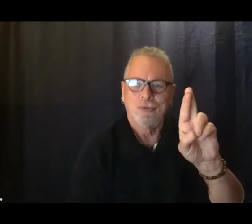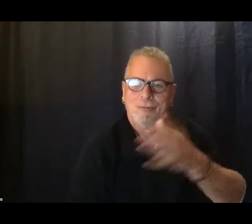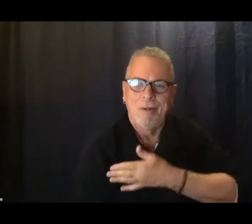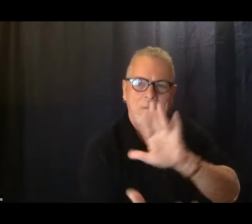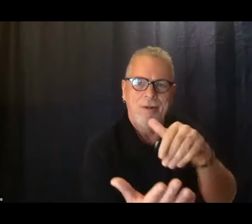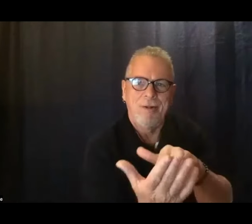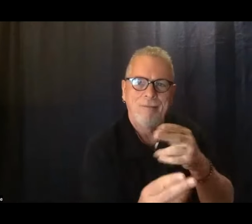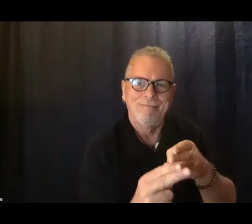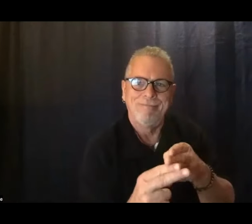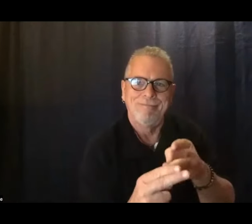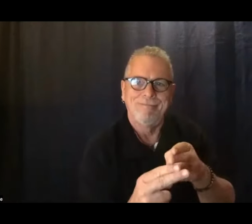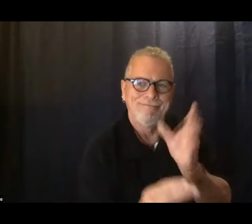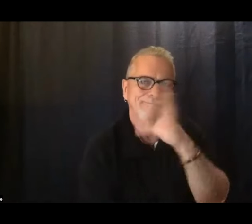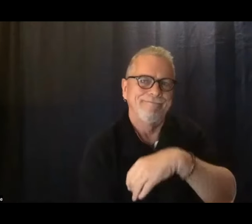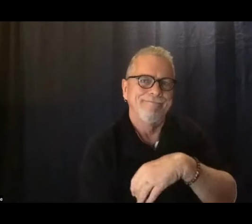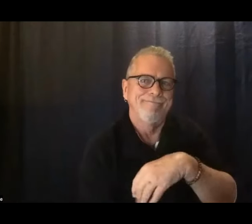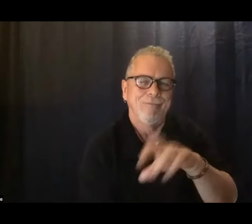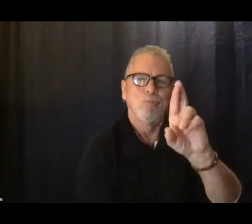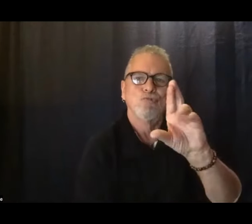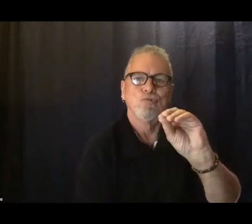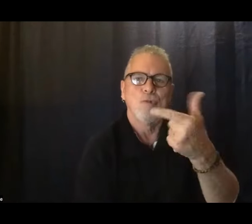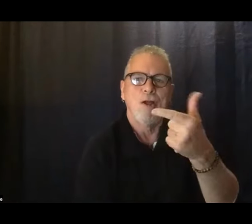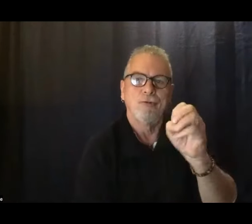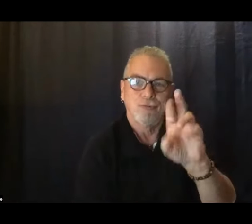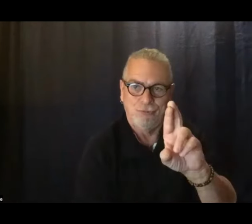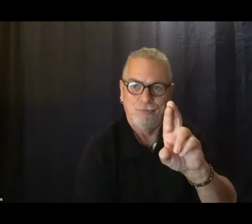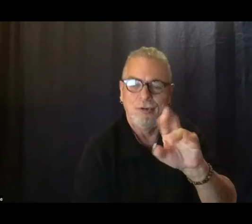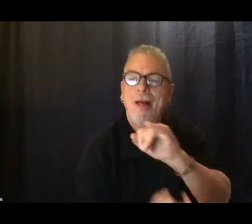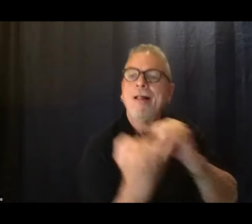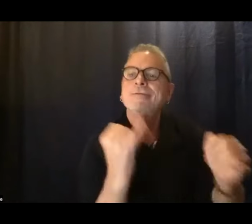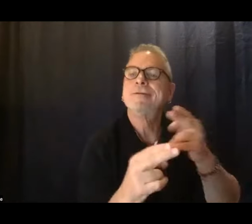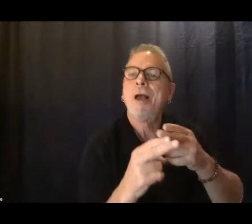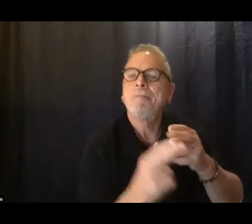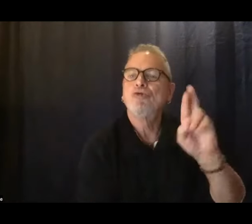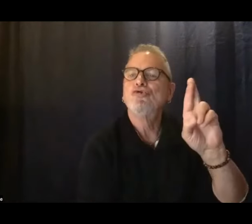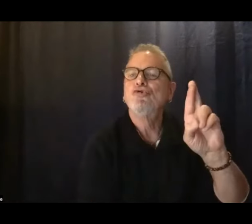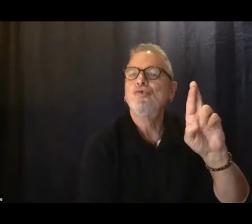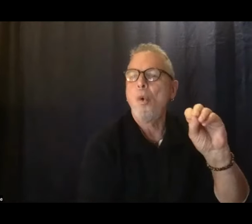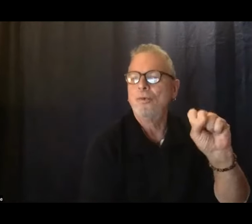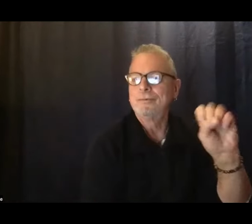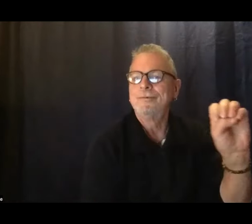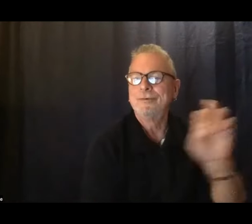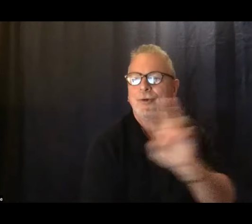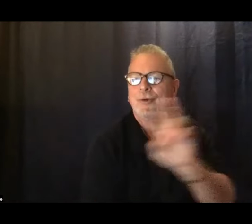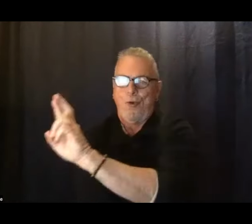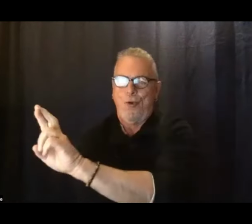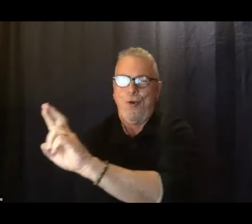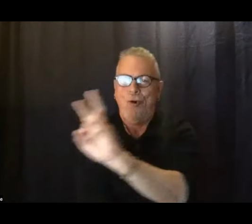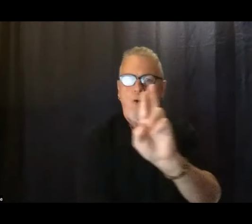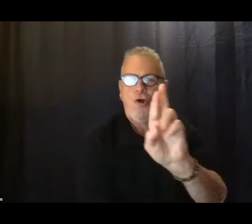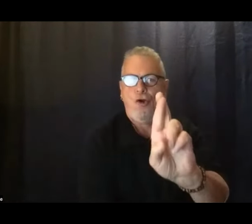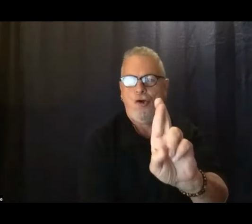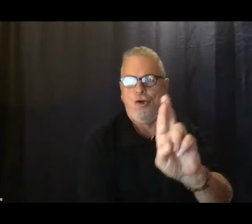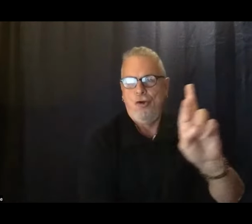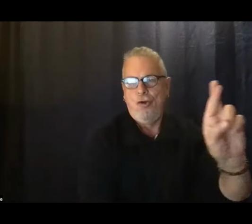And then Roger, my middle name. Yeah, interesting, Roger. Sure is the middle name. And